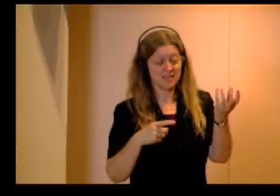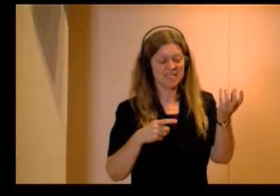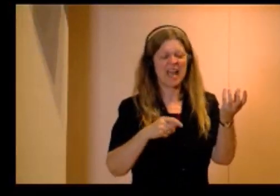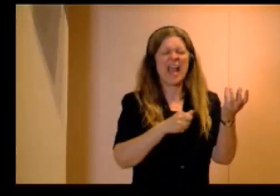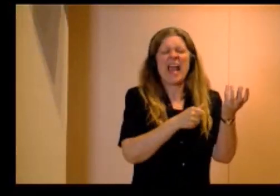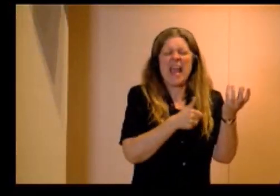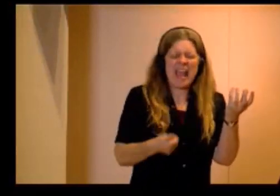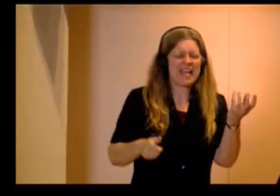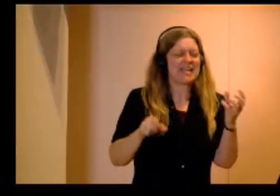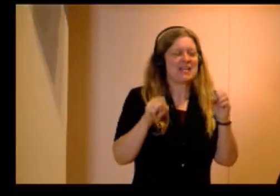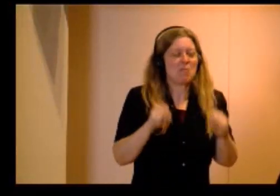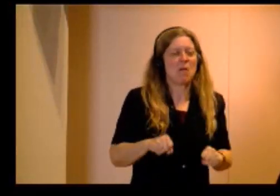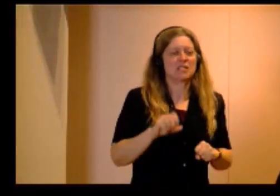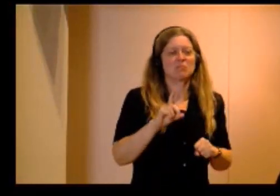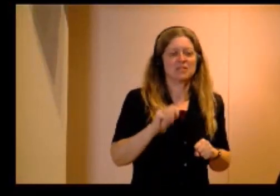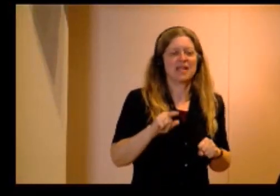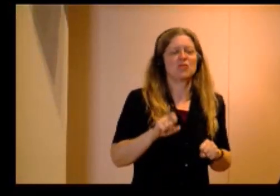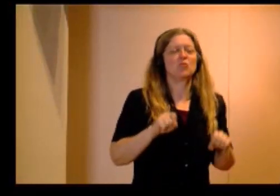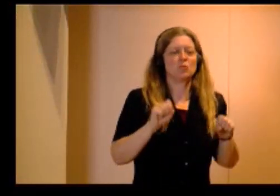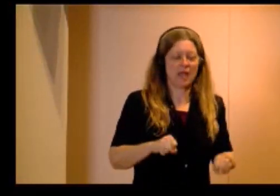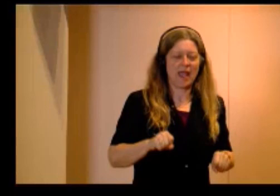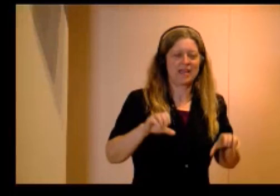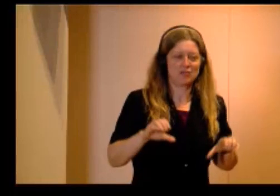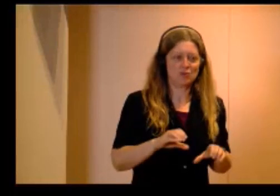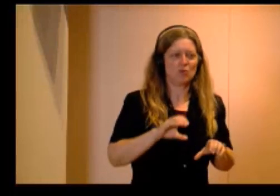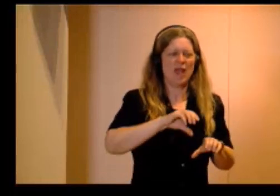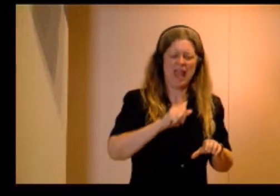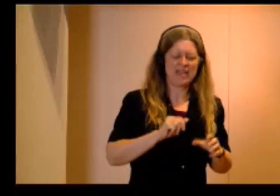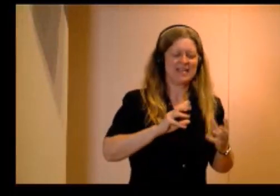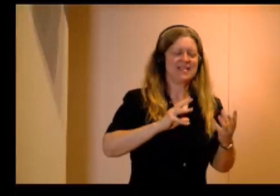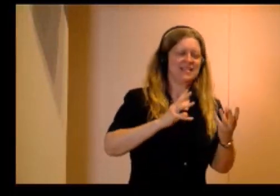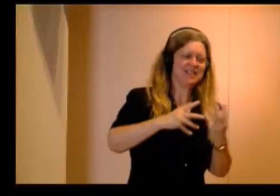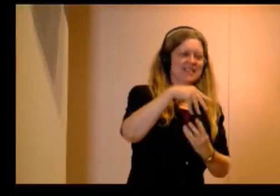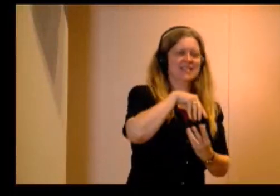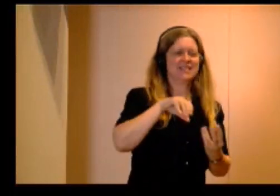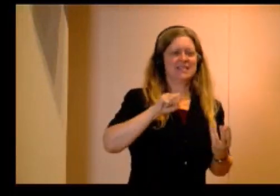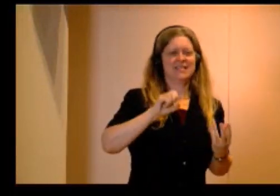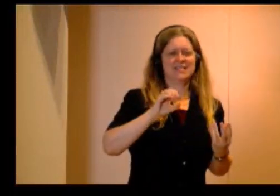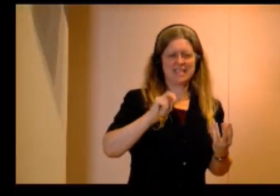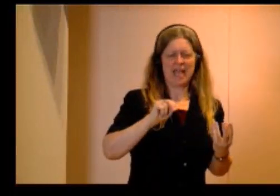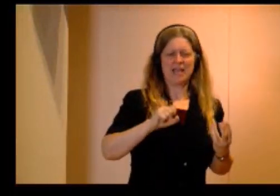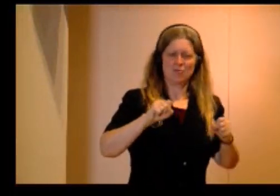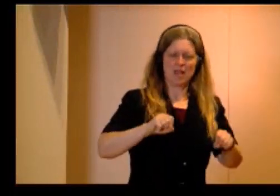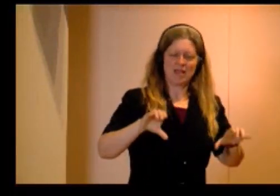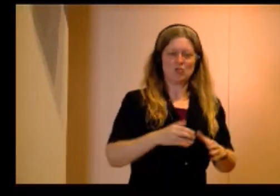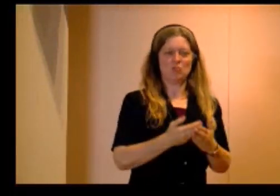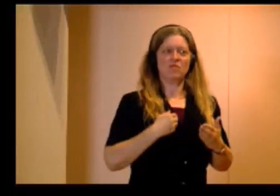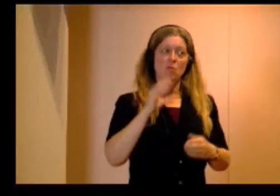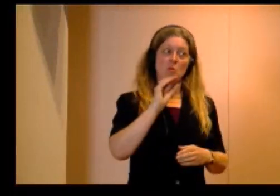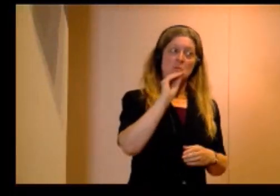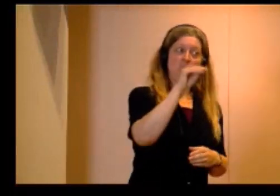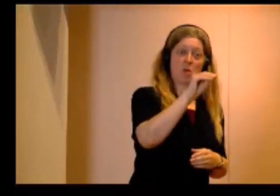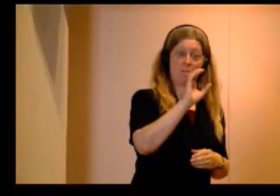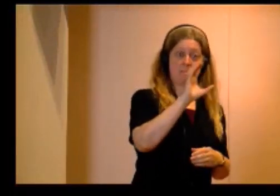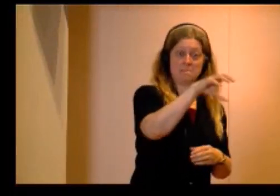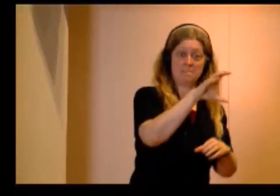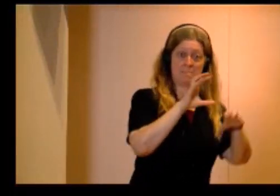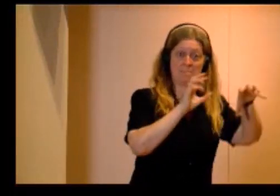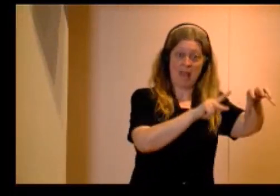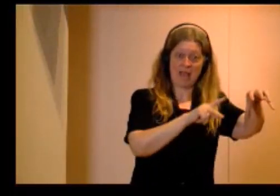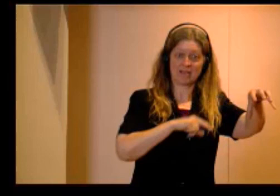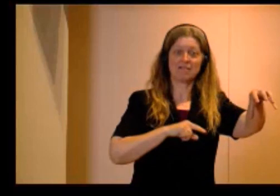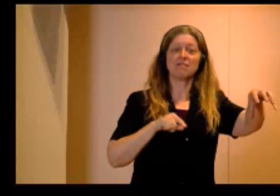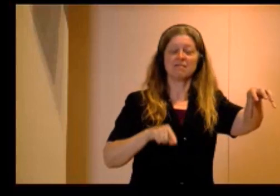back, because that's really where the work is, and that is your best way, right, to anticipate future needs or see what